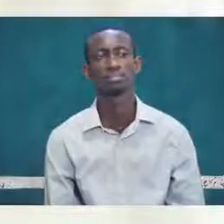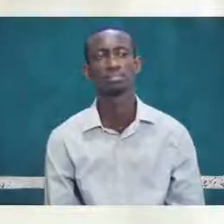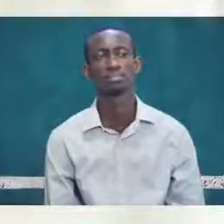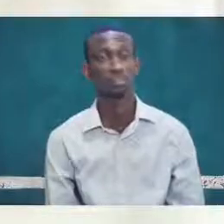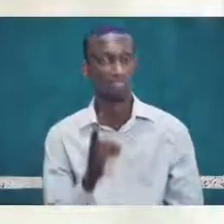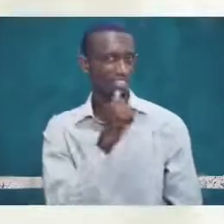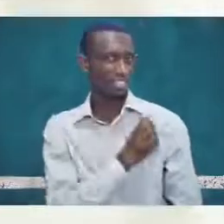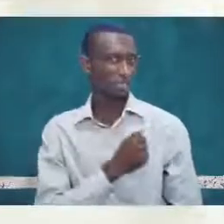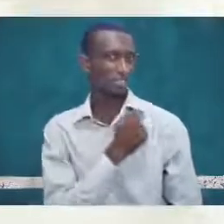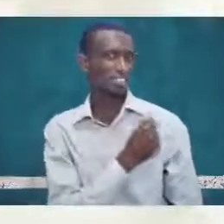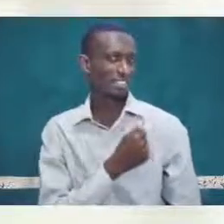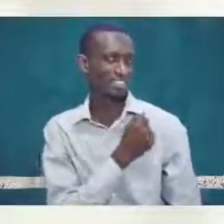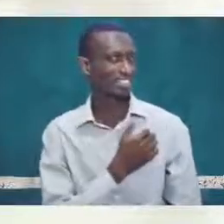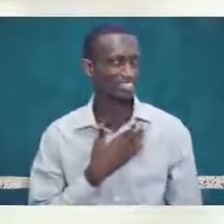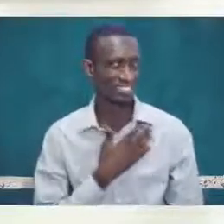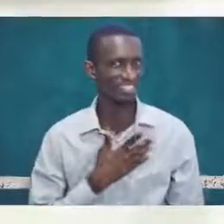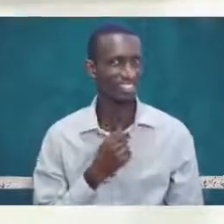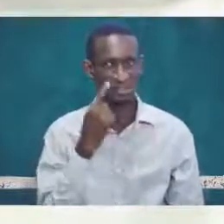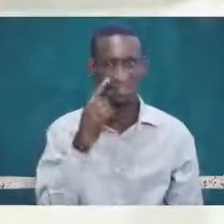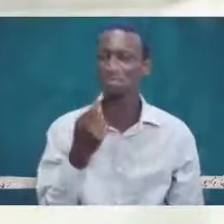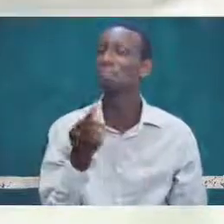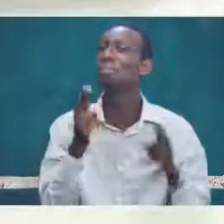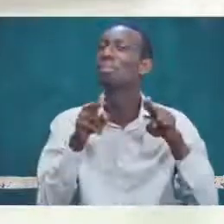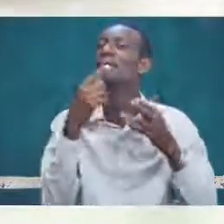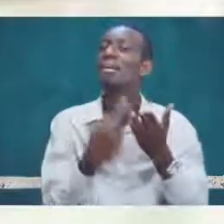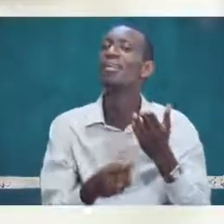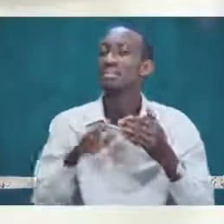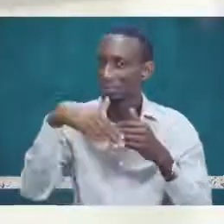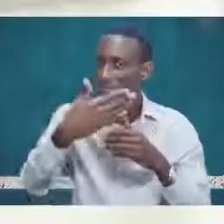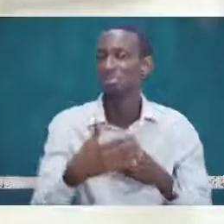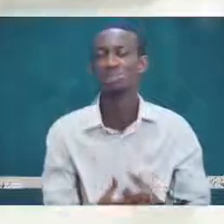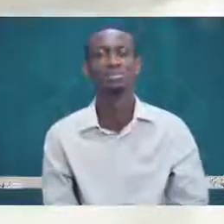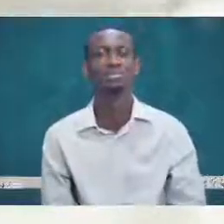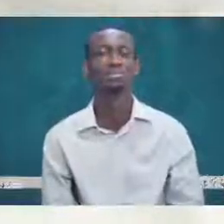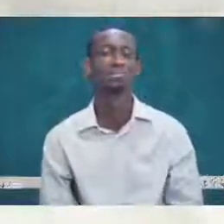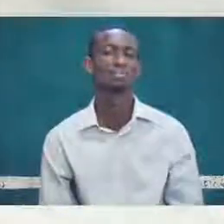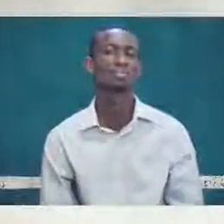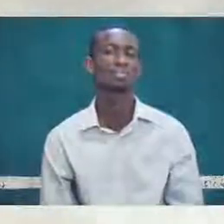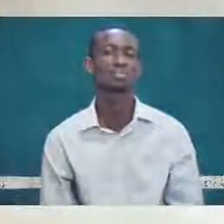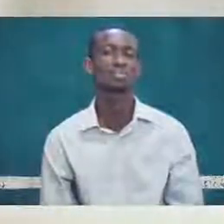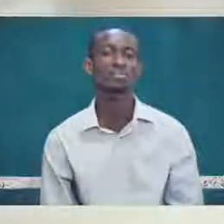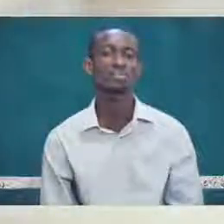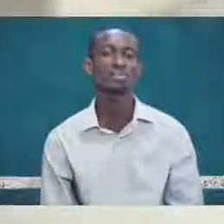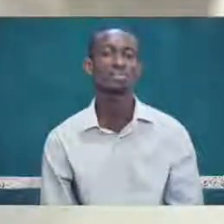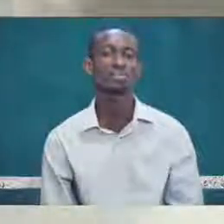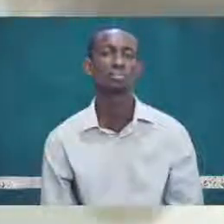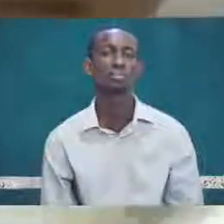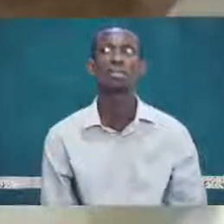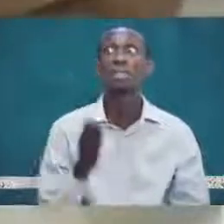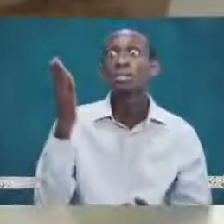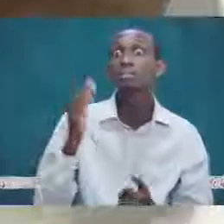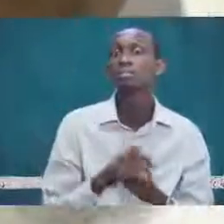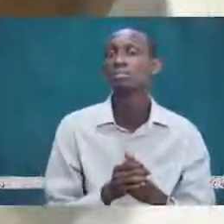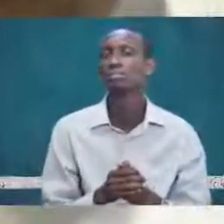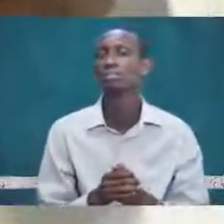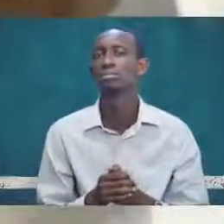and patiently to see what is going to happen. So lead carbonate, like